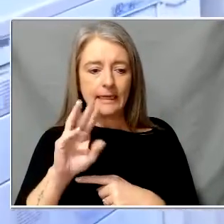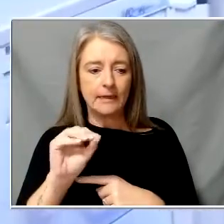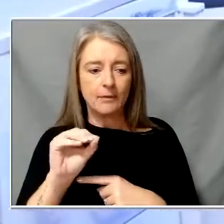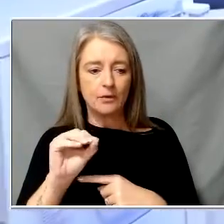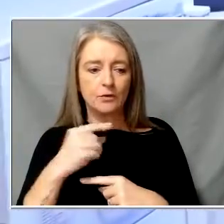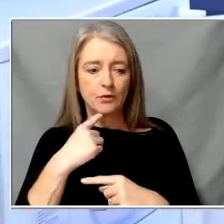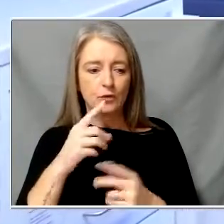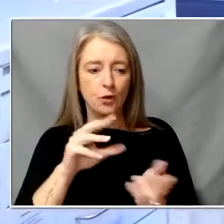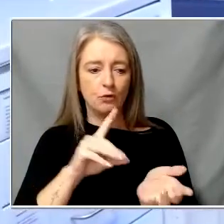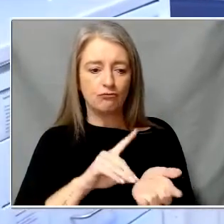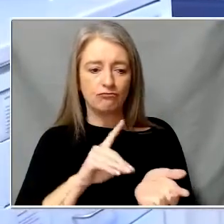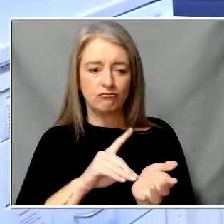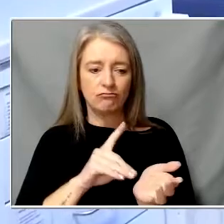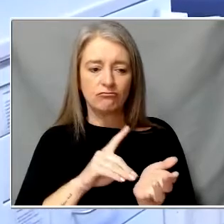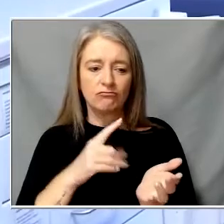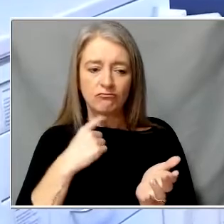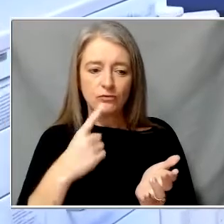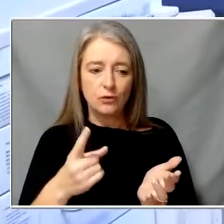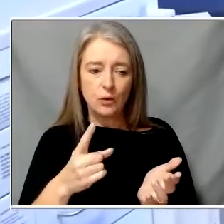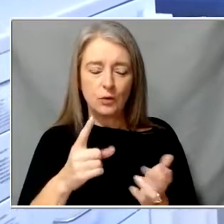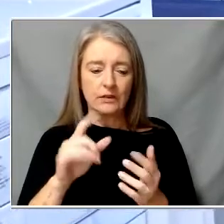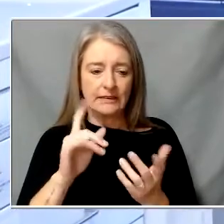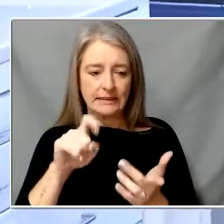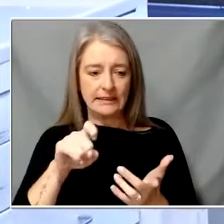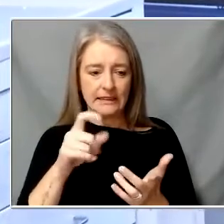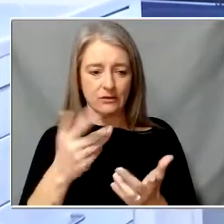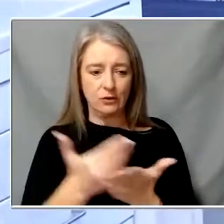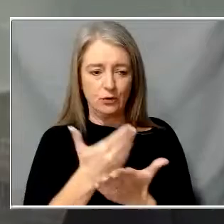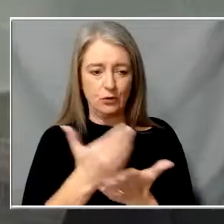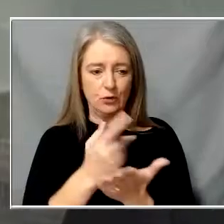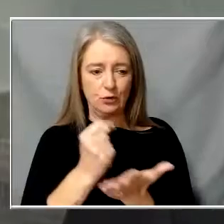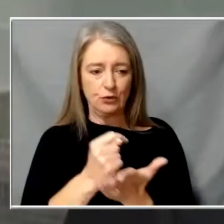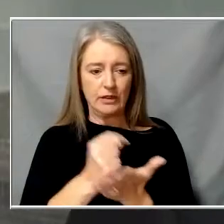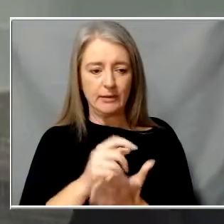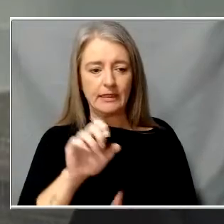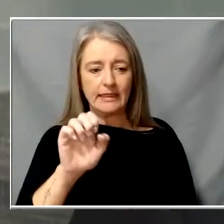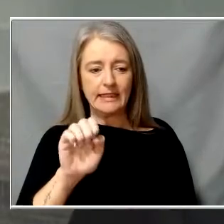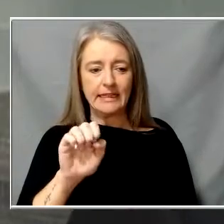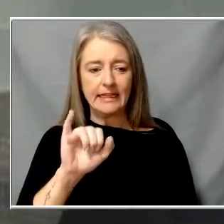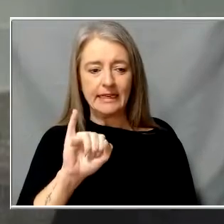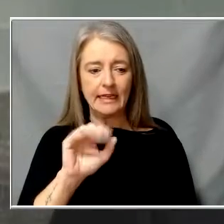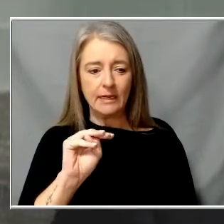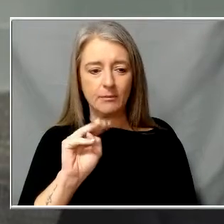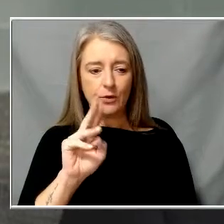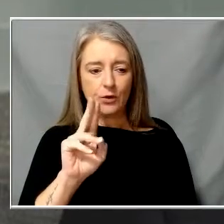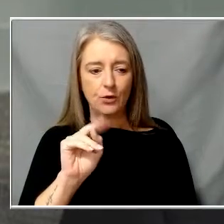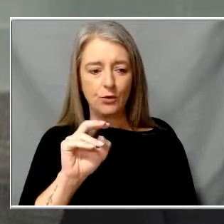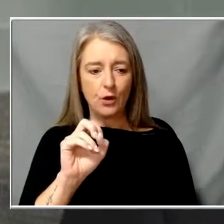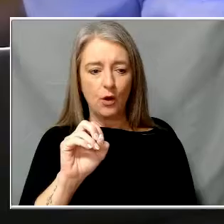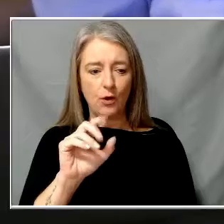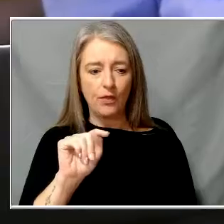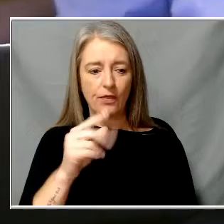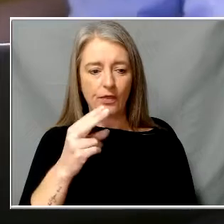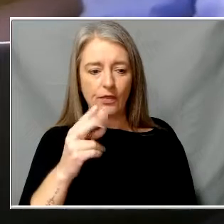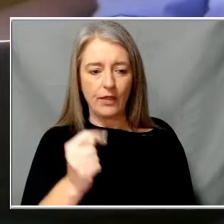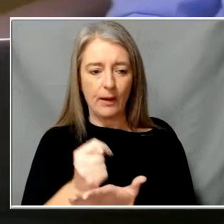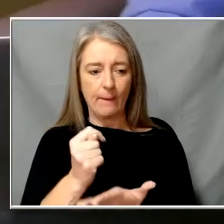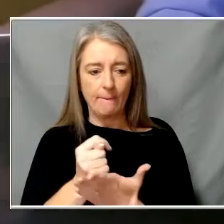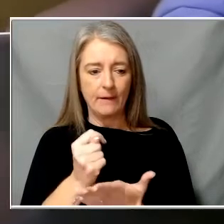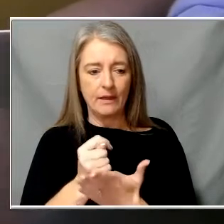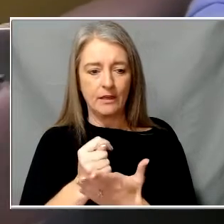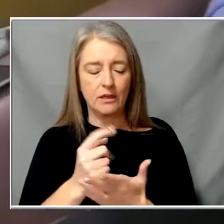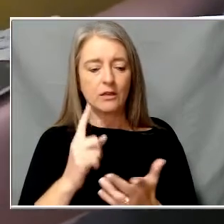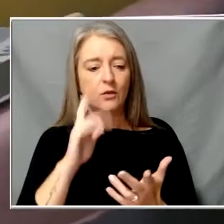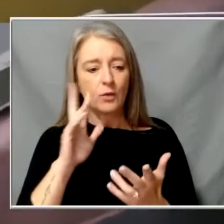that qualified him to try an immunotherapy regimen. Instead of killing the cells with chemotherapy, we're actually going to